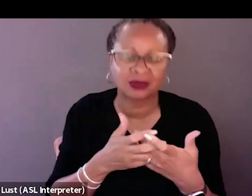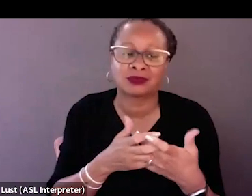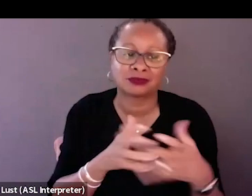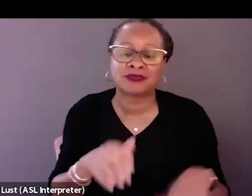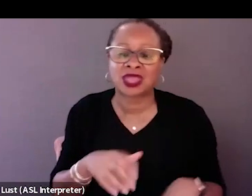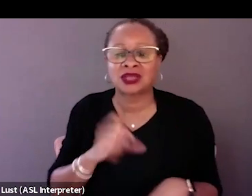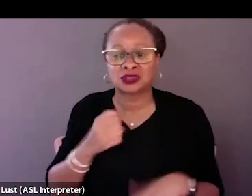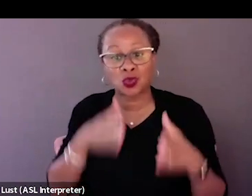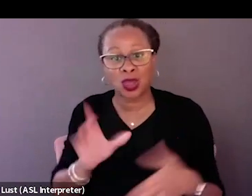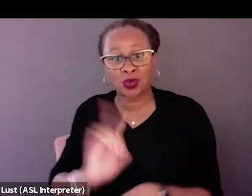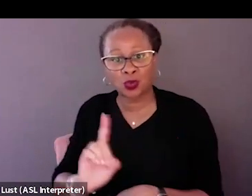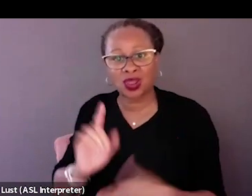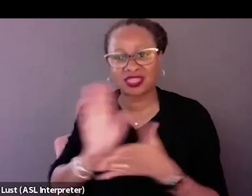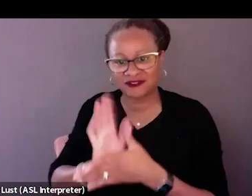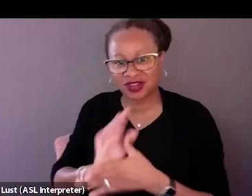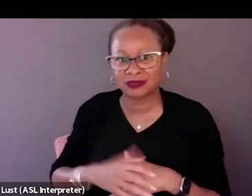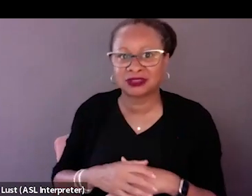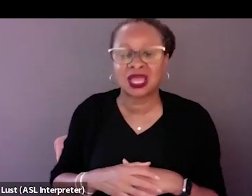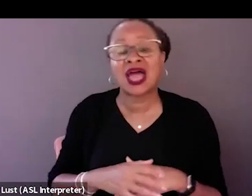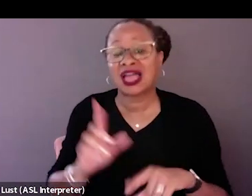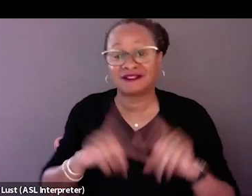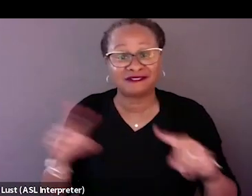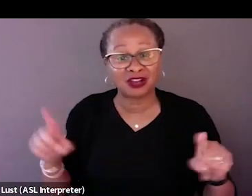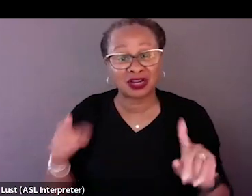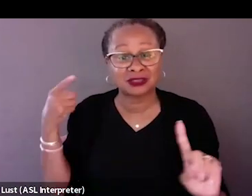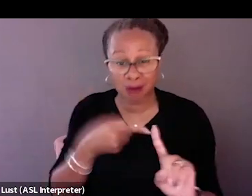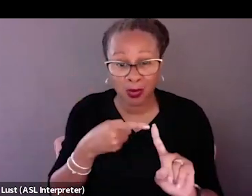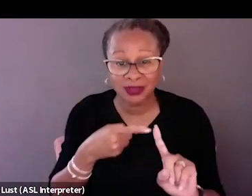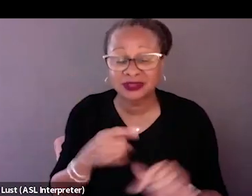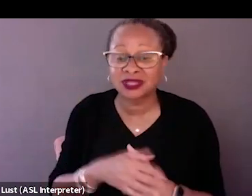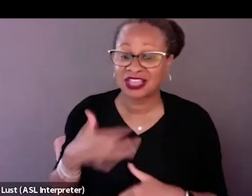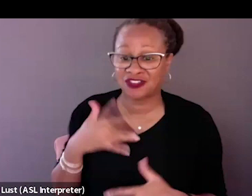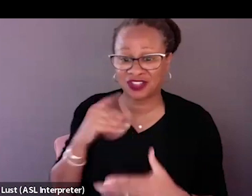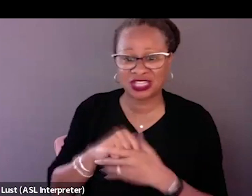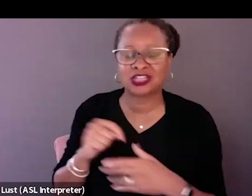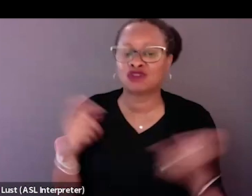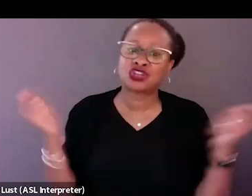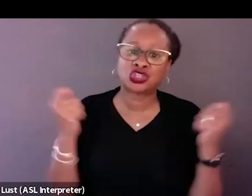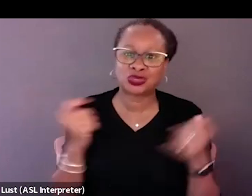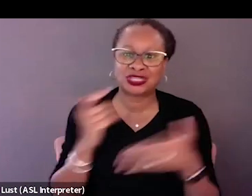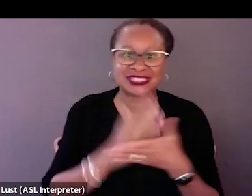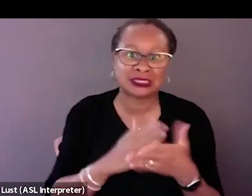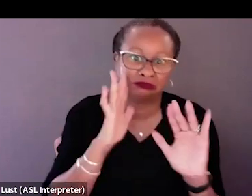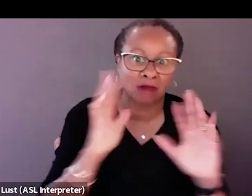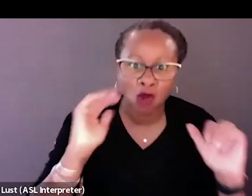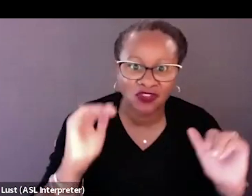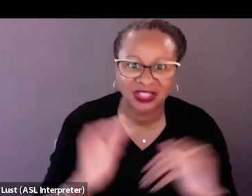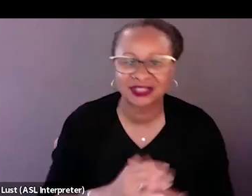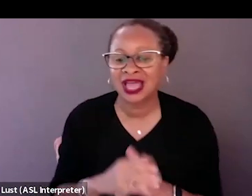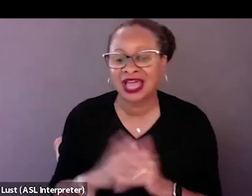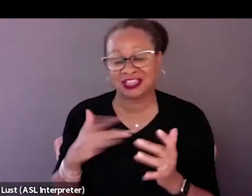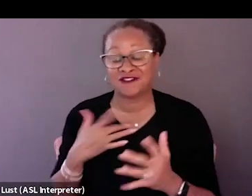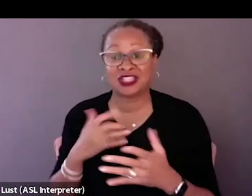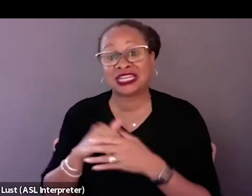there's a way in which the film at various points, you feel it in the reunion scene. Hopefully, you feel it in the